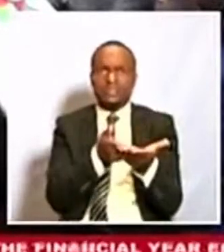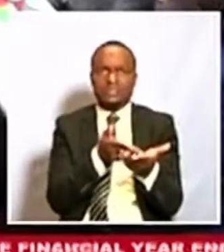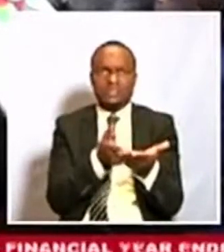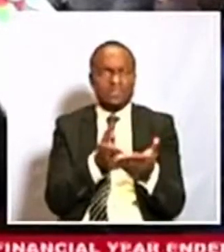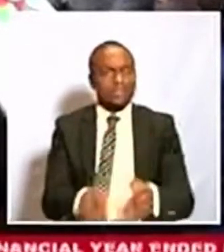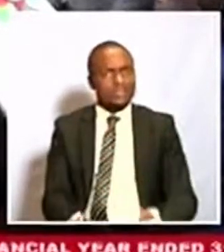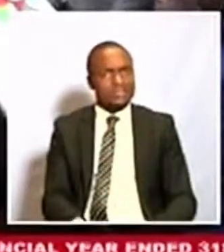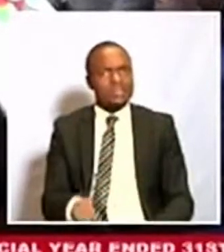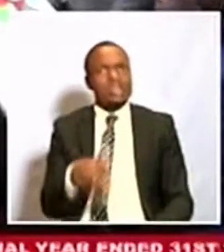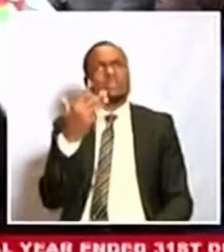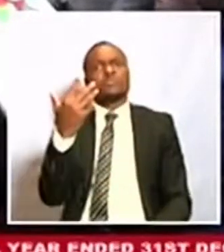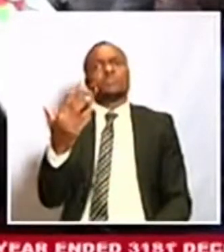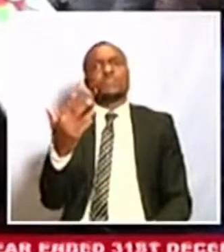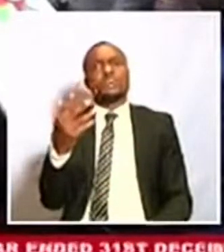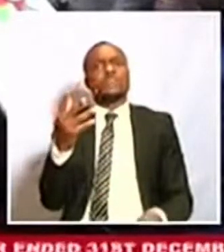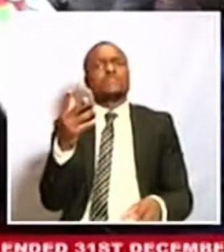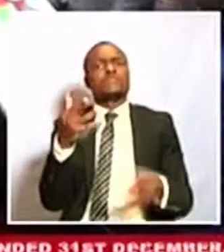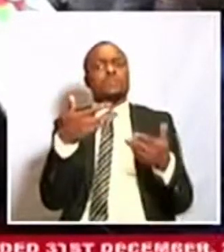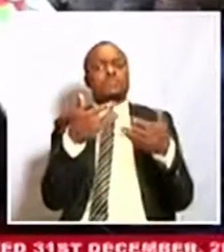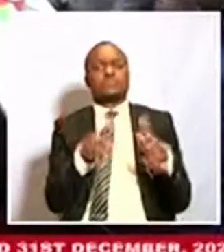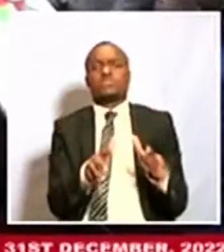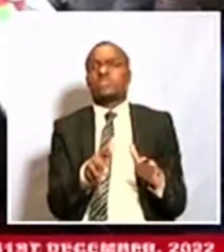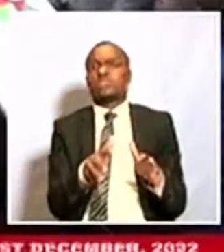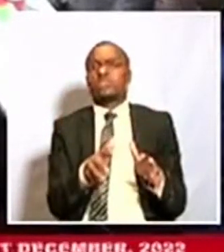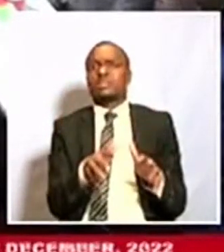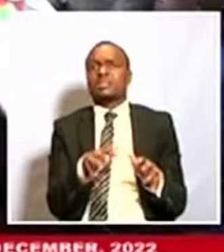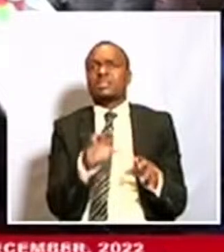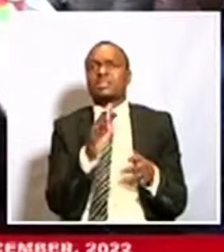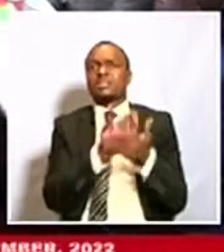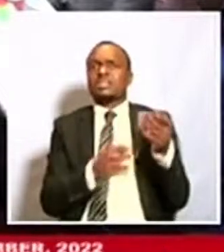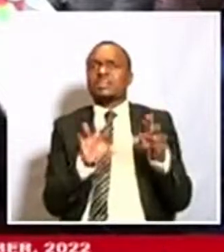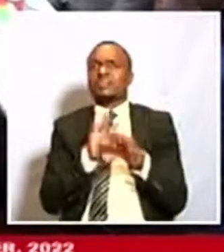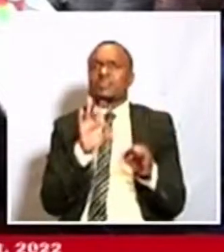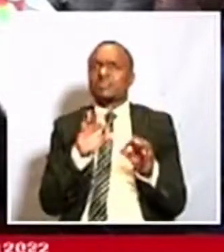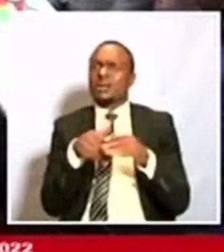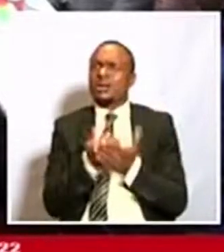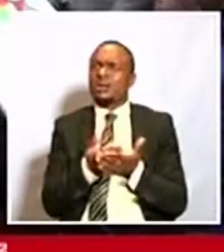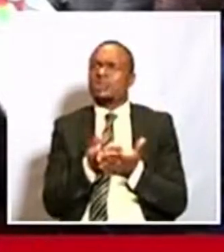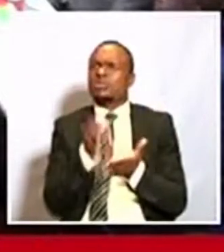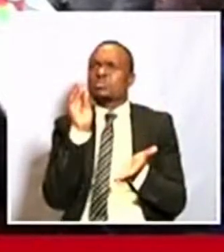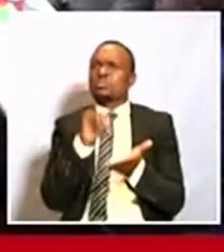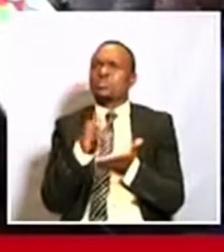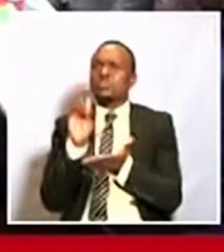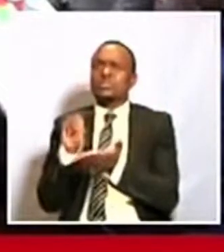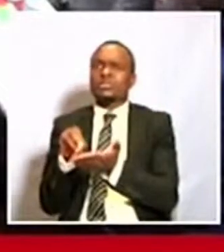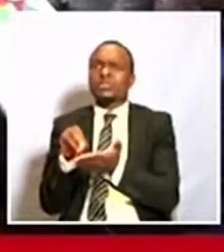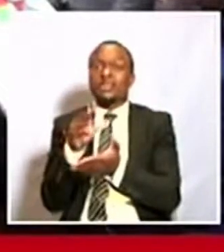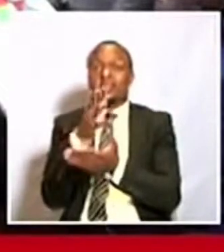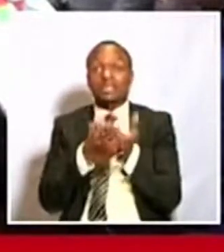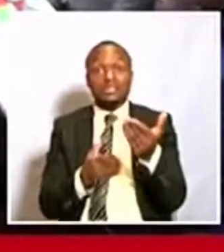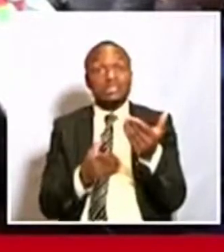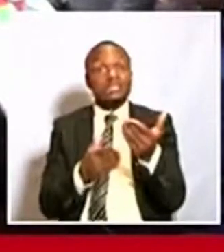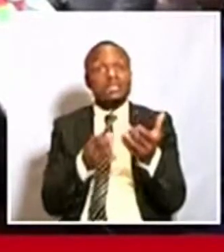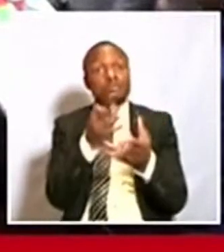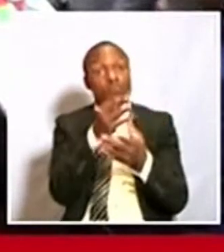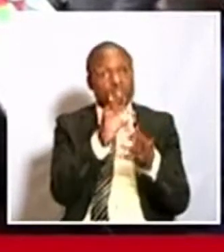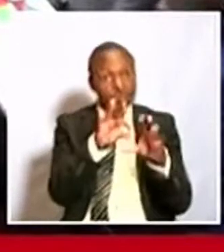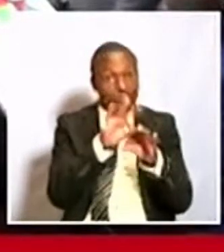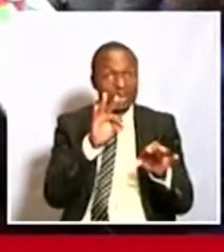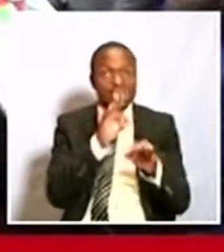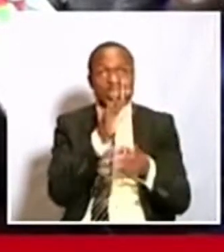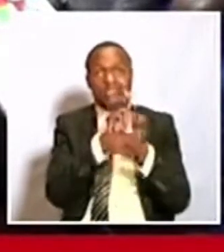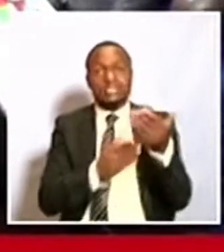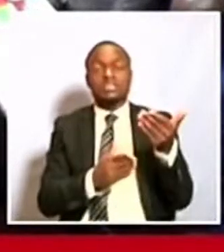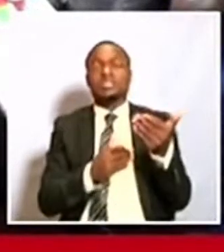then justify if they go missing, some are found. How do you file them? That some could be found, some were missing. Thank you,